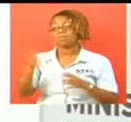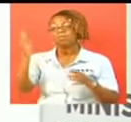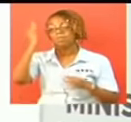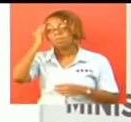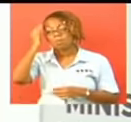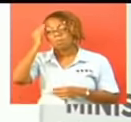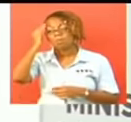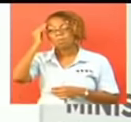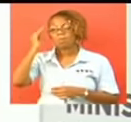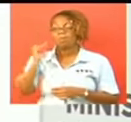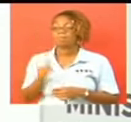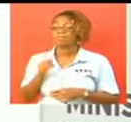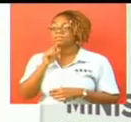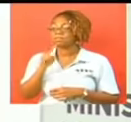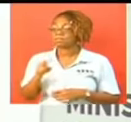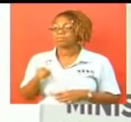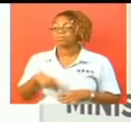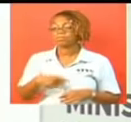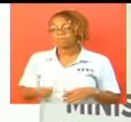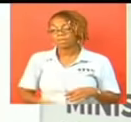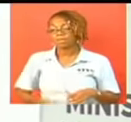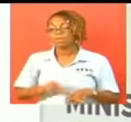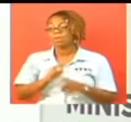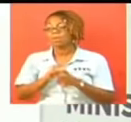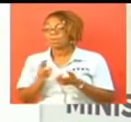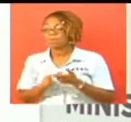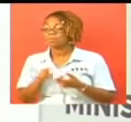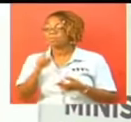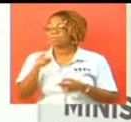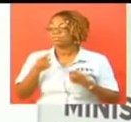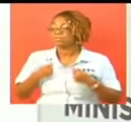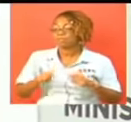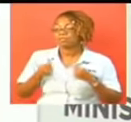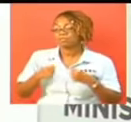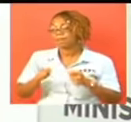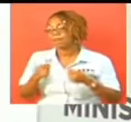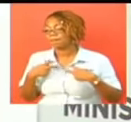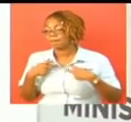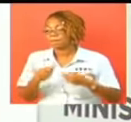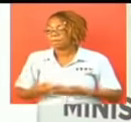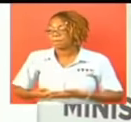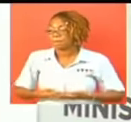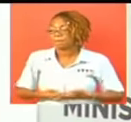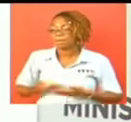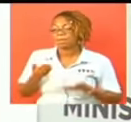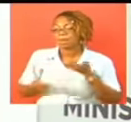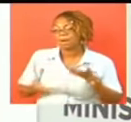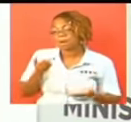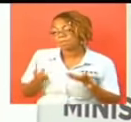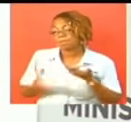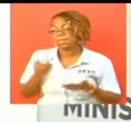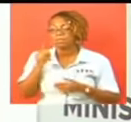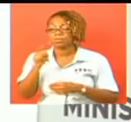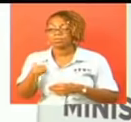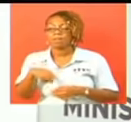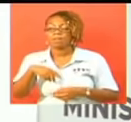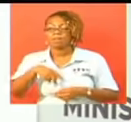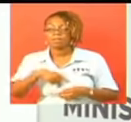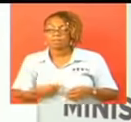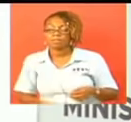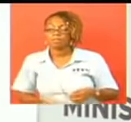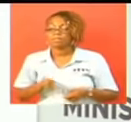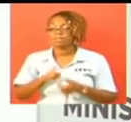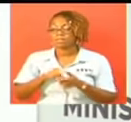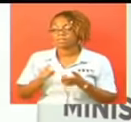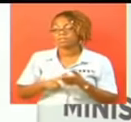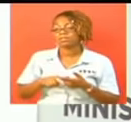pregnant, in that circumstance, that's the only time I would suggest that we take the pregnancy test, and at that point in time, we